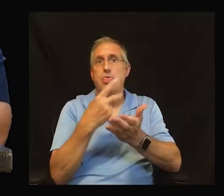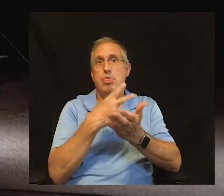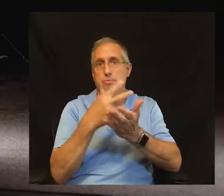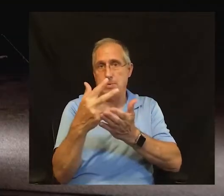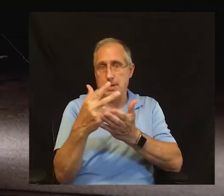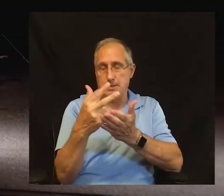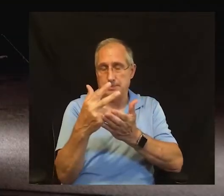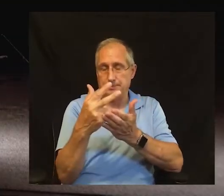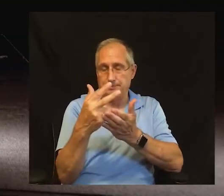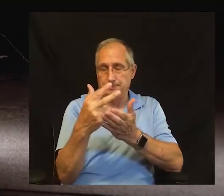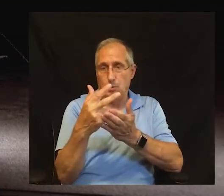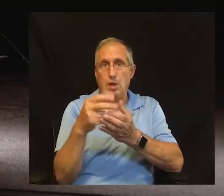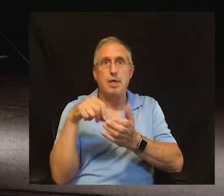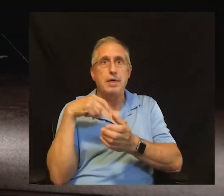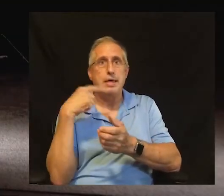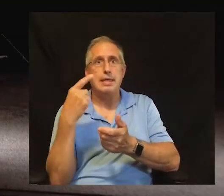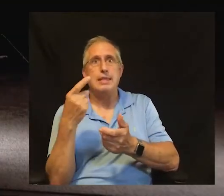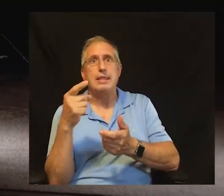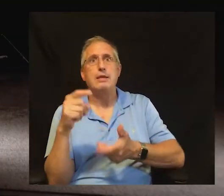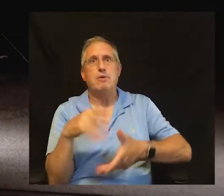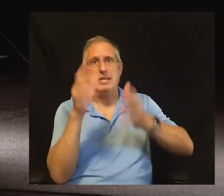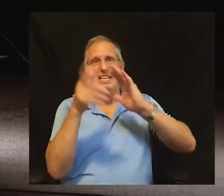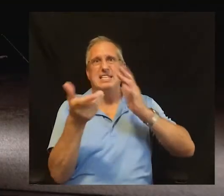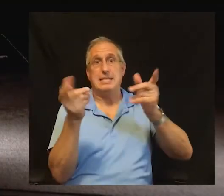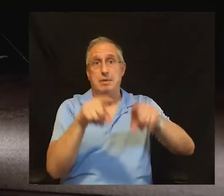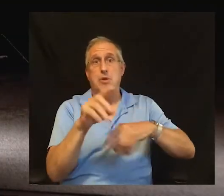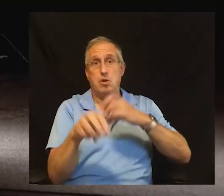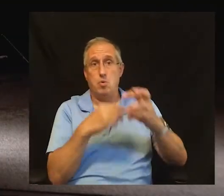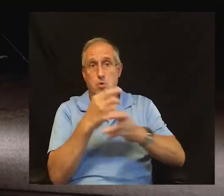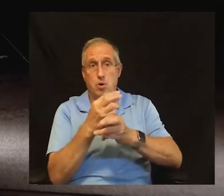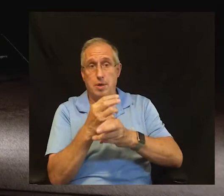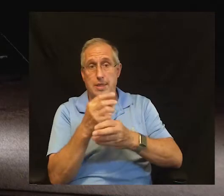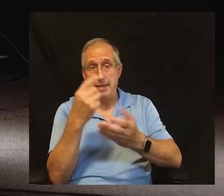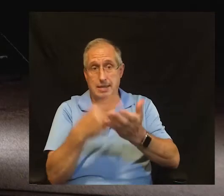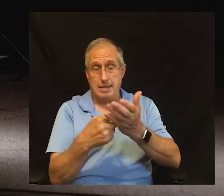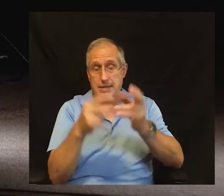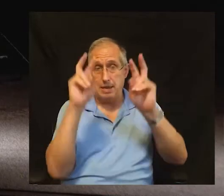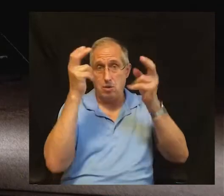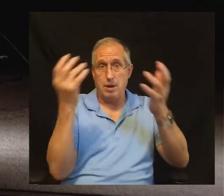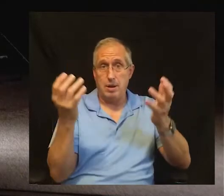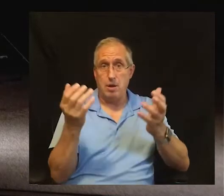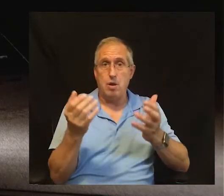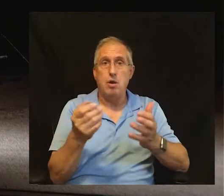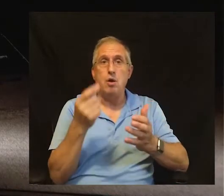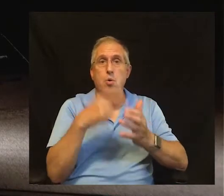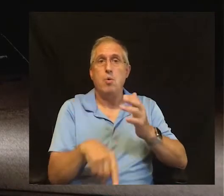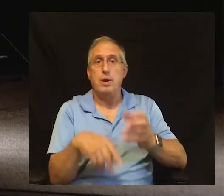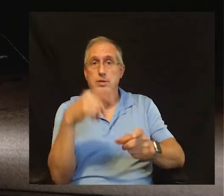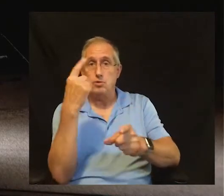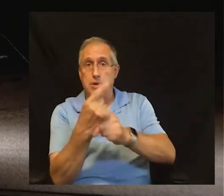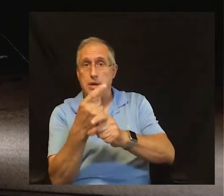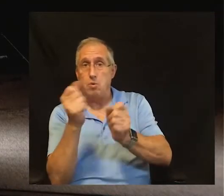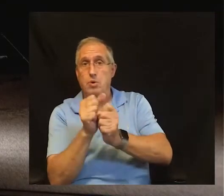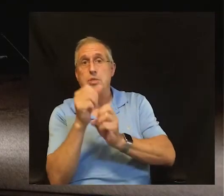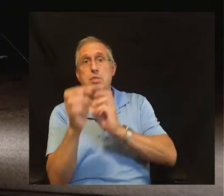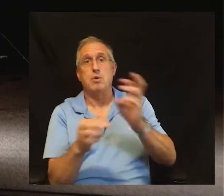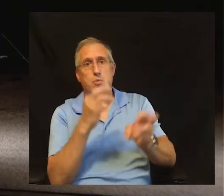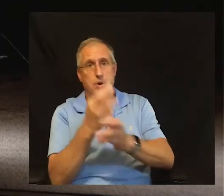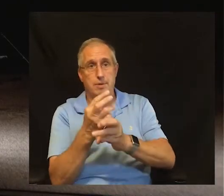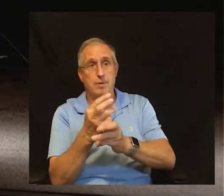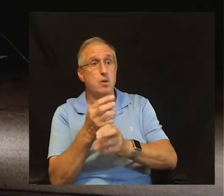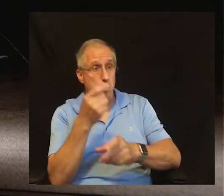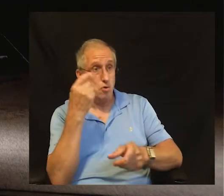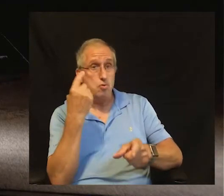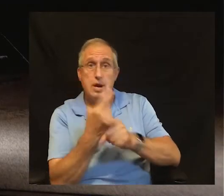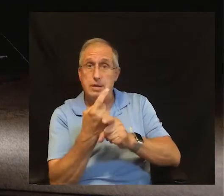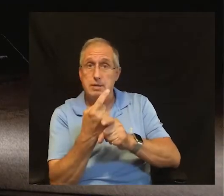the month of September. With all the craziness that's going on in the world, here's our series title. What's Right with the World? That's right. You